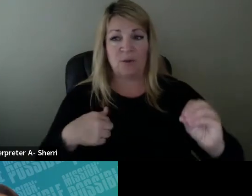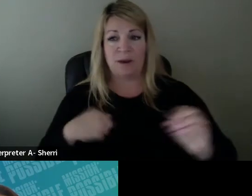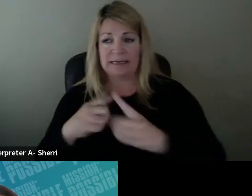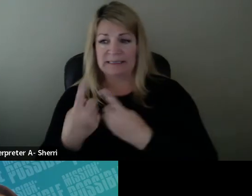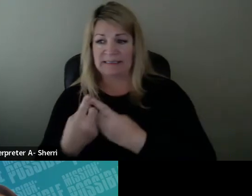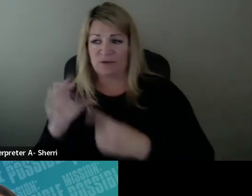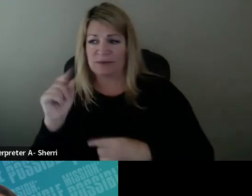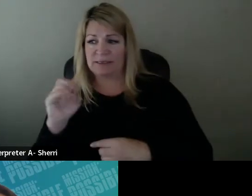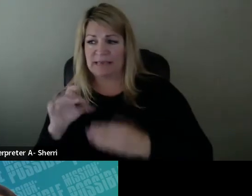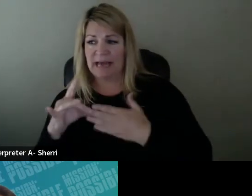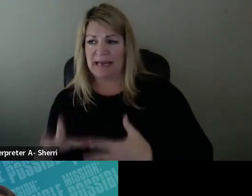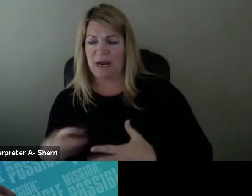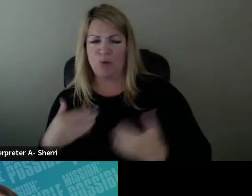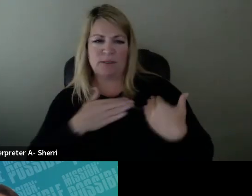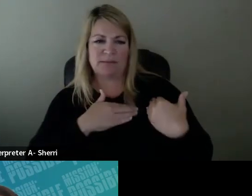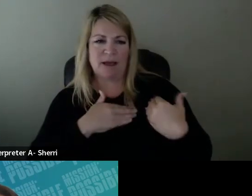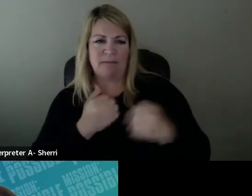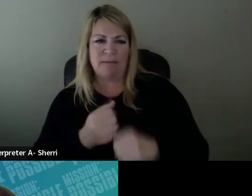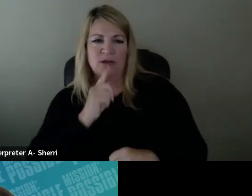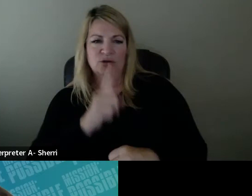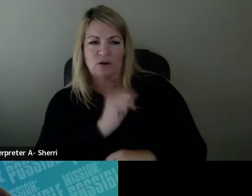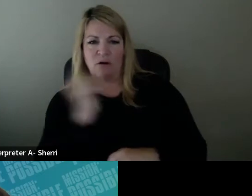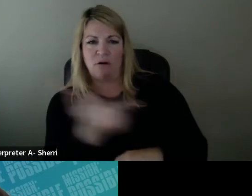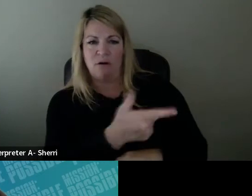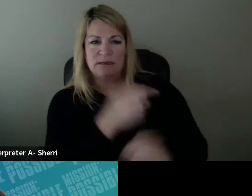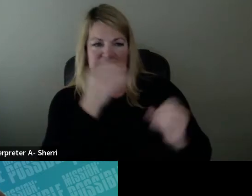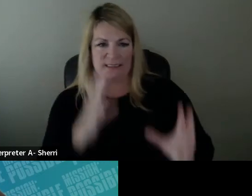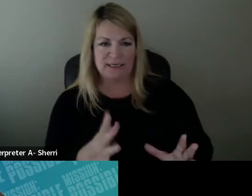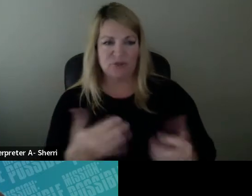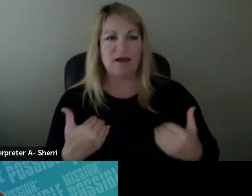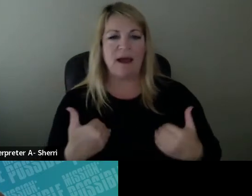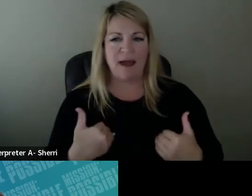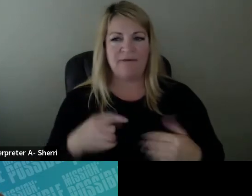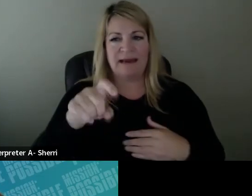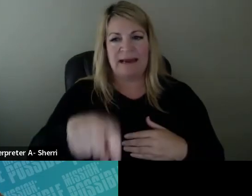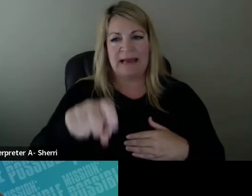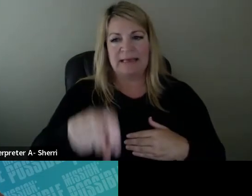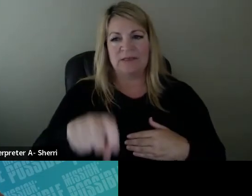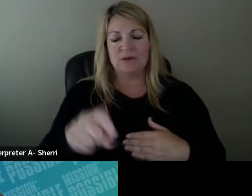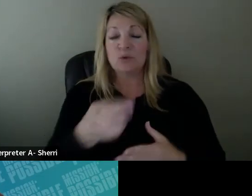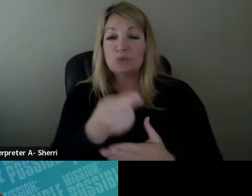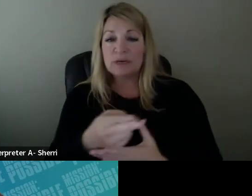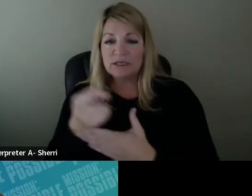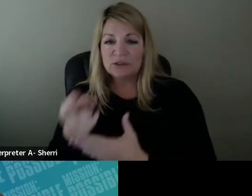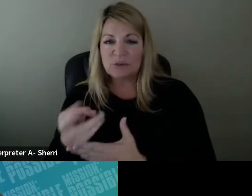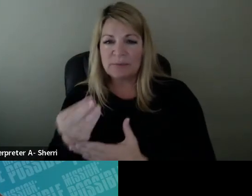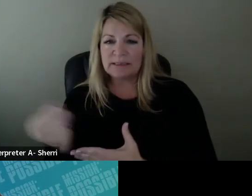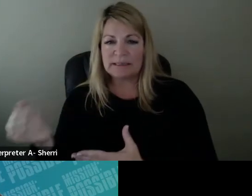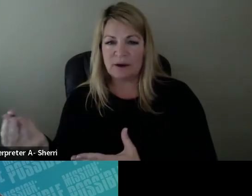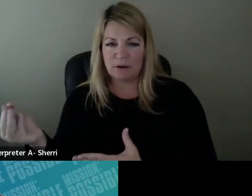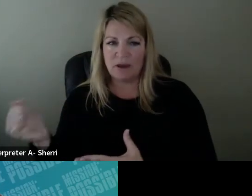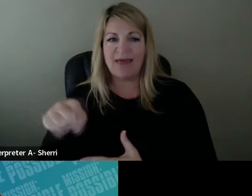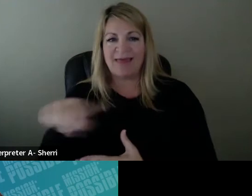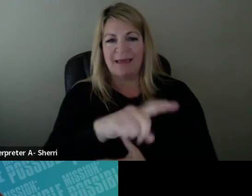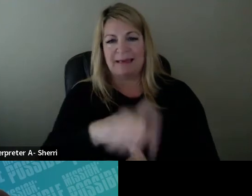leaders, responsible in ensuring that our teachers has the necessary resources and materials that they